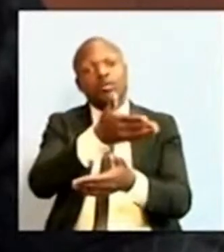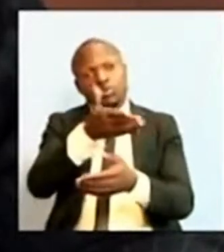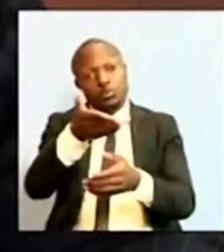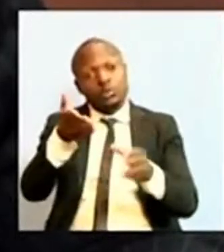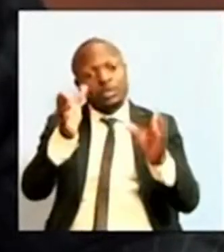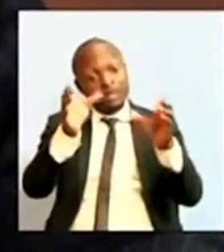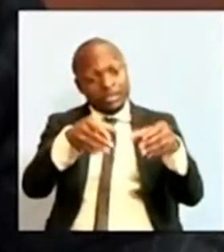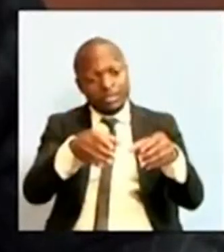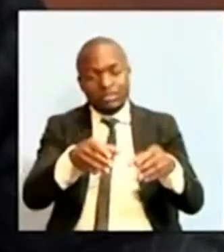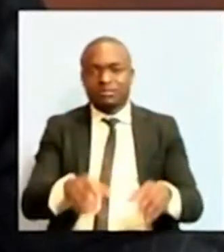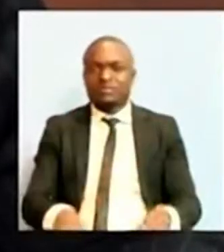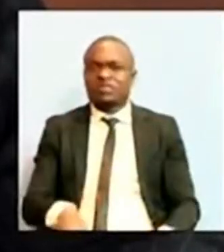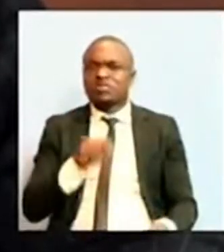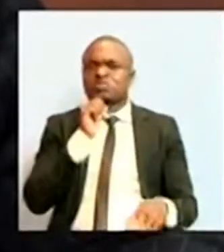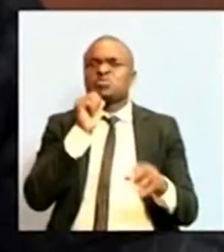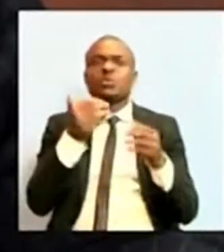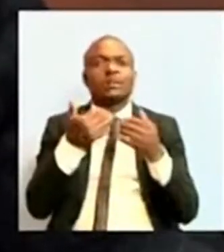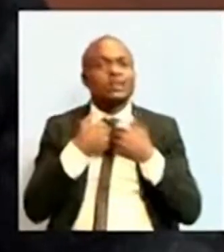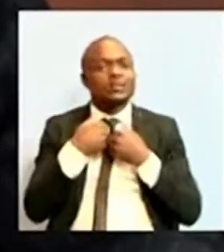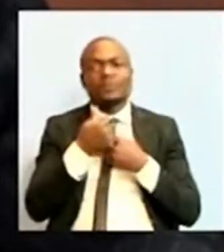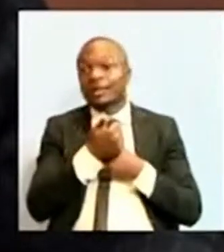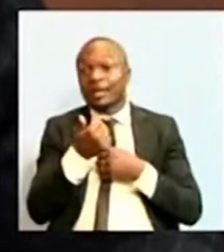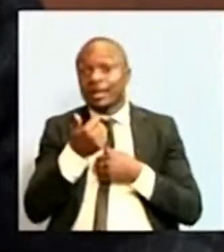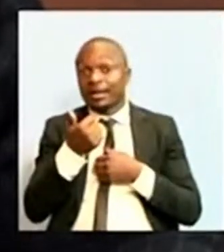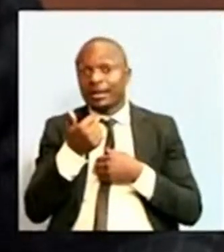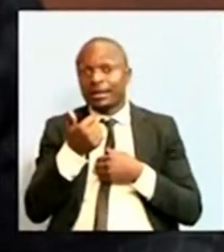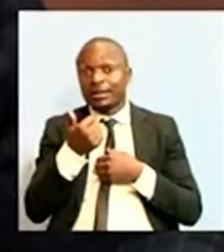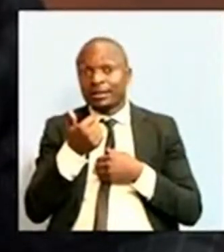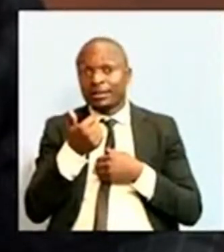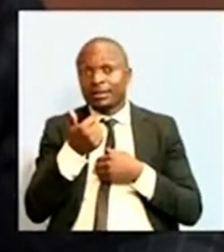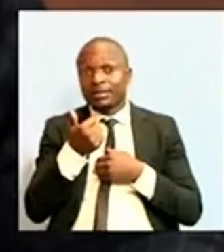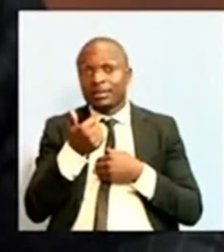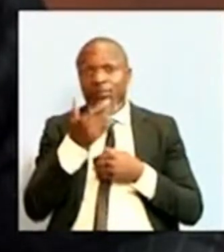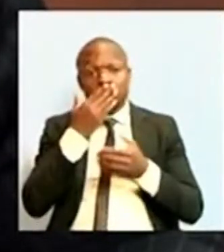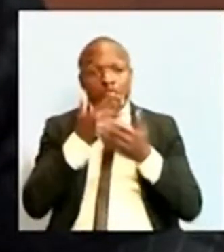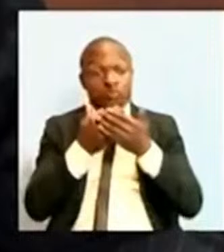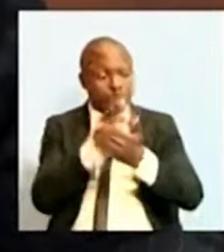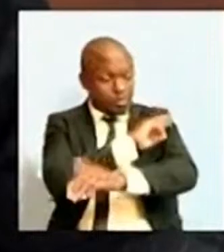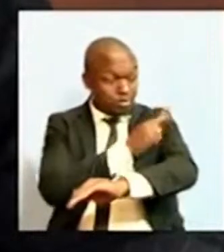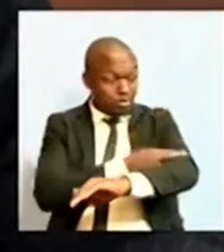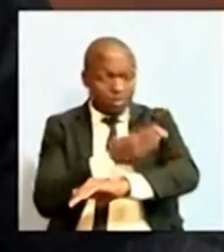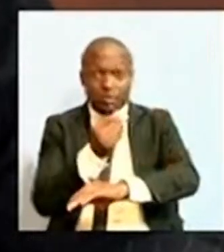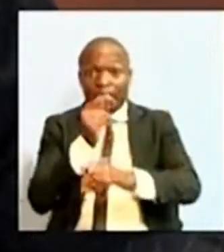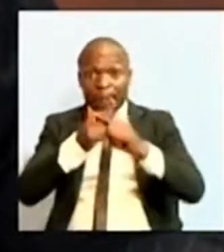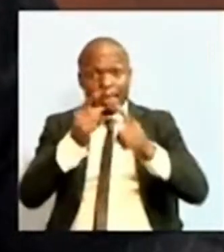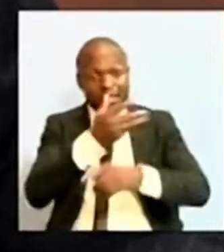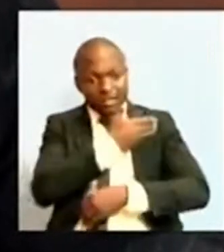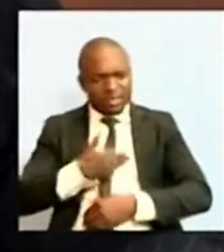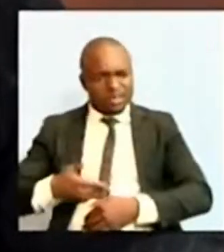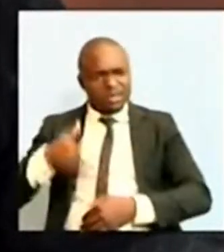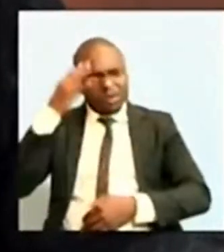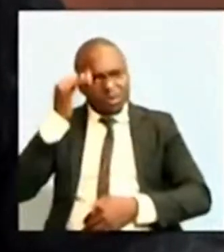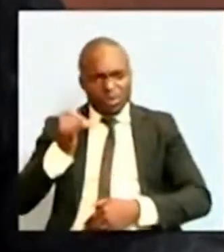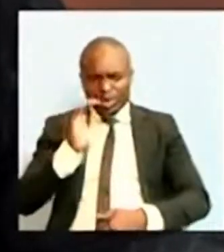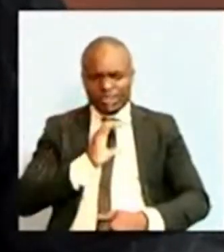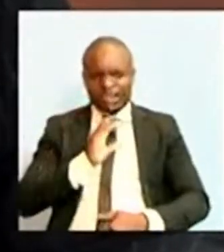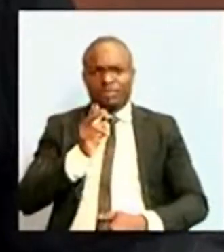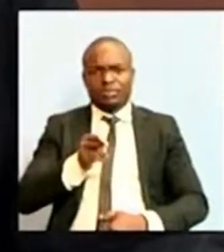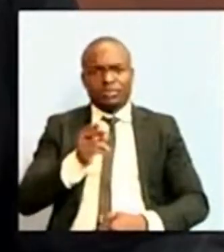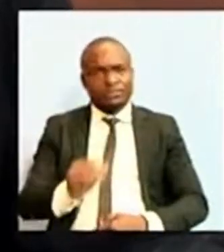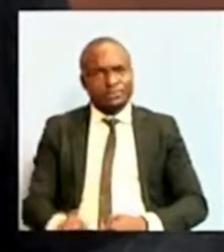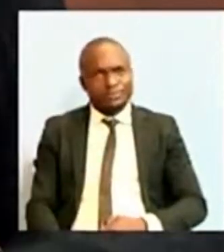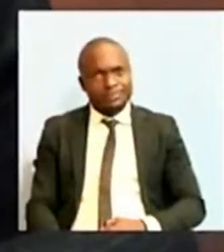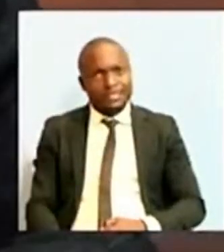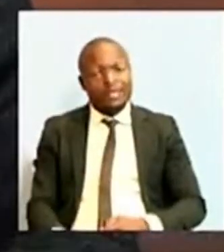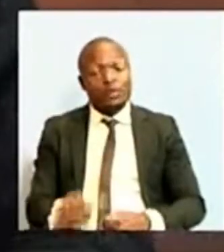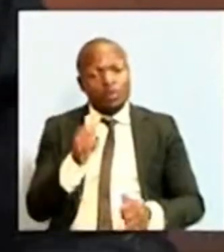Chair, don't have any reasonable sources of income, but they are committed. Why should Uchirirabombwe,